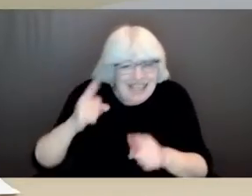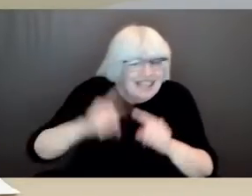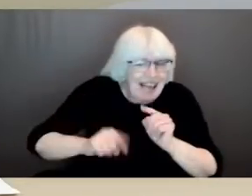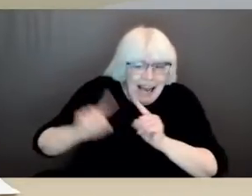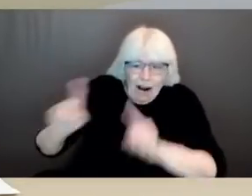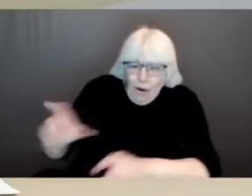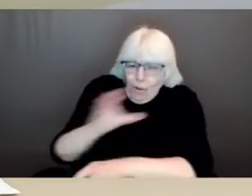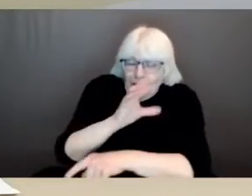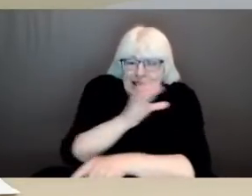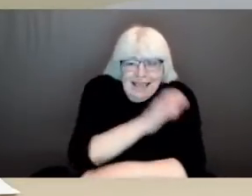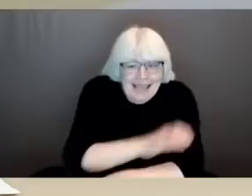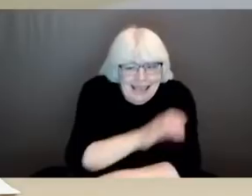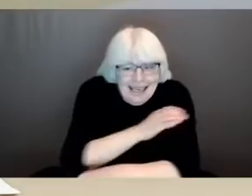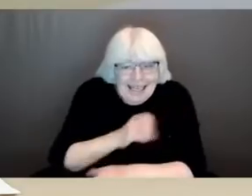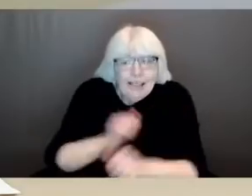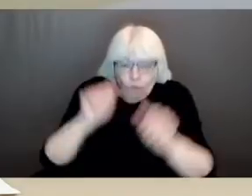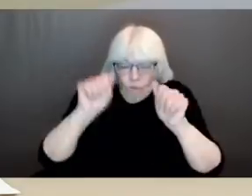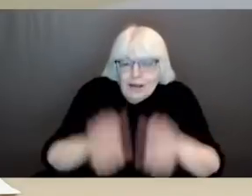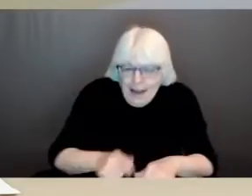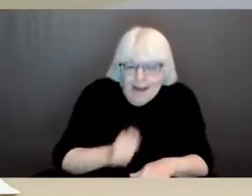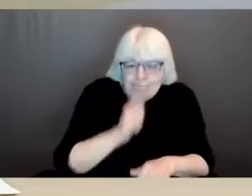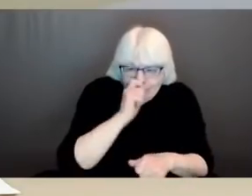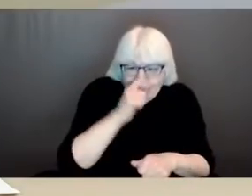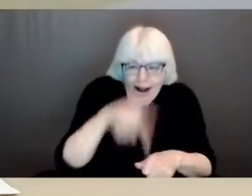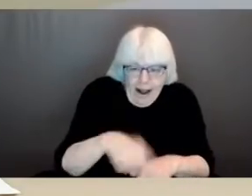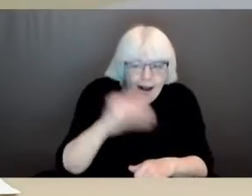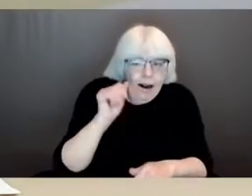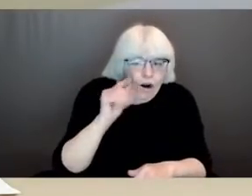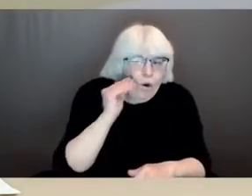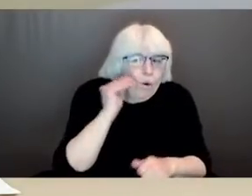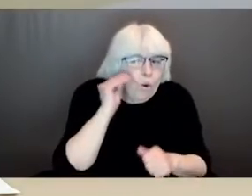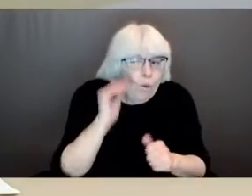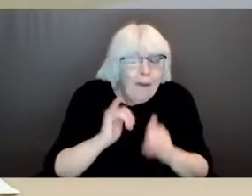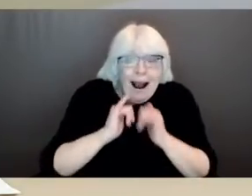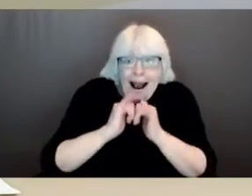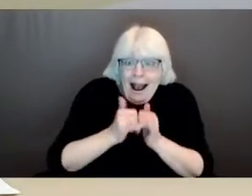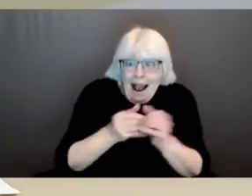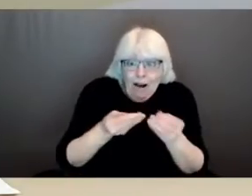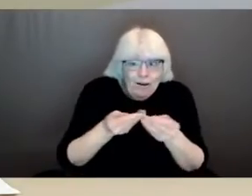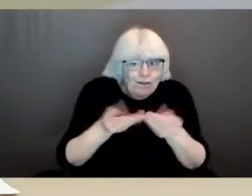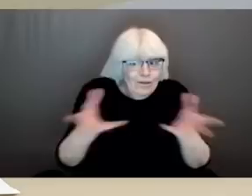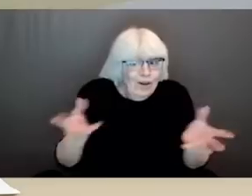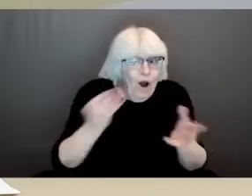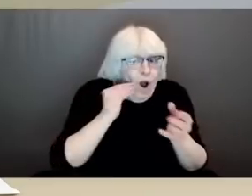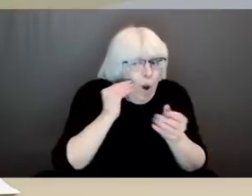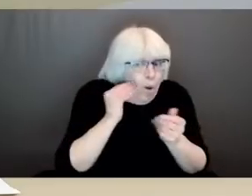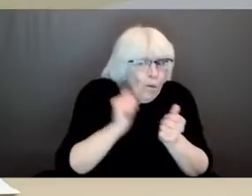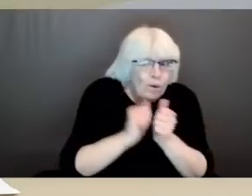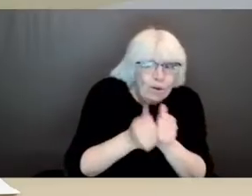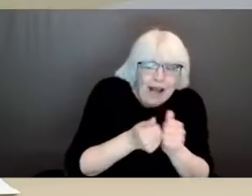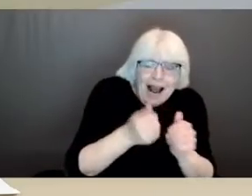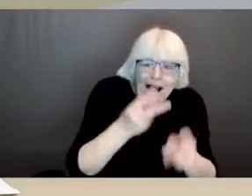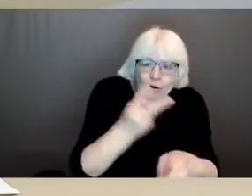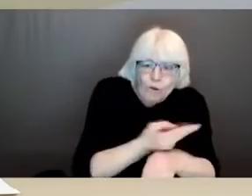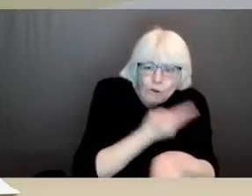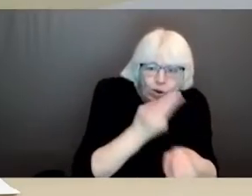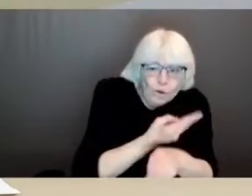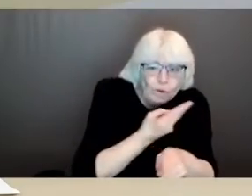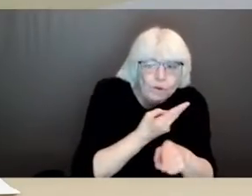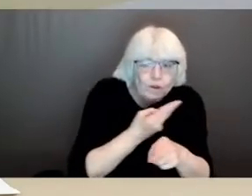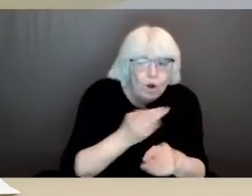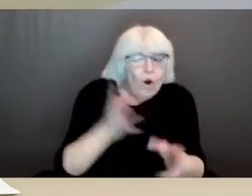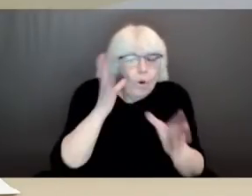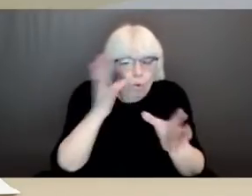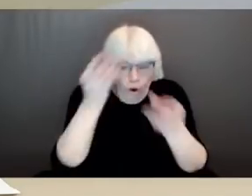regarding the distribution of these at-home test kits, including when and how they should be used, will be provided to families by